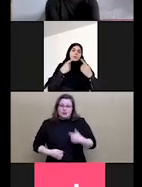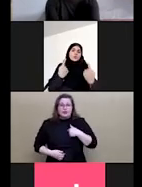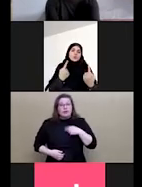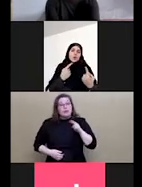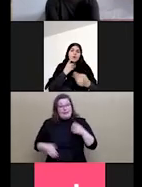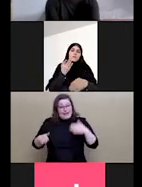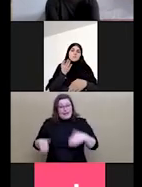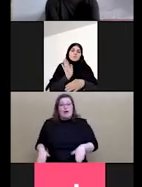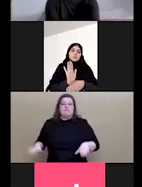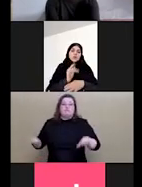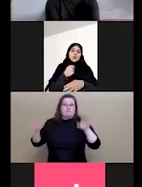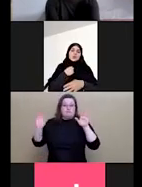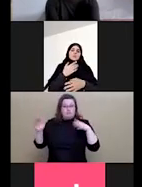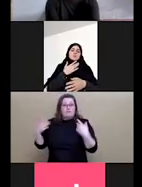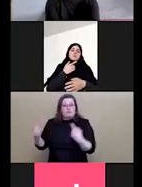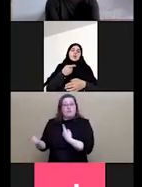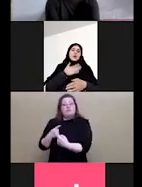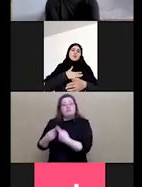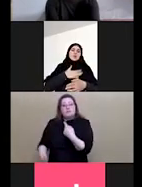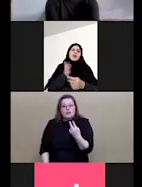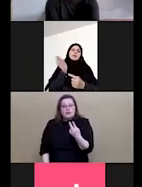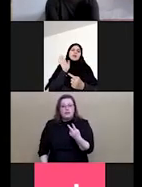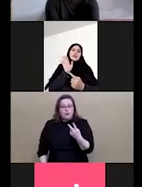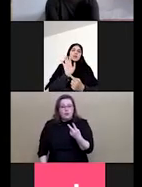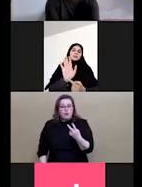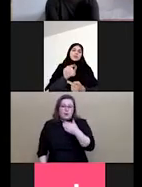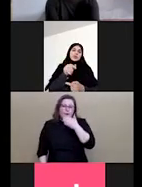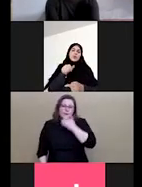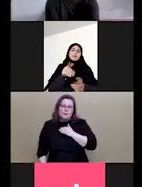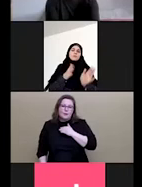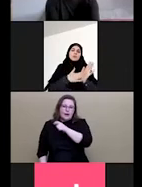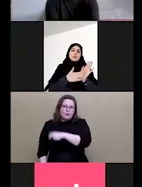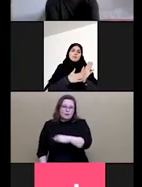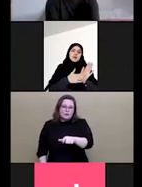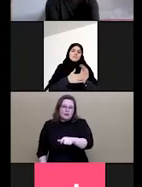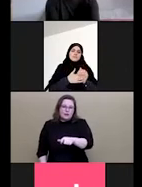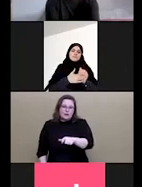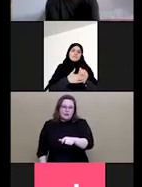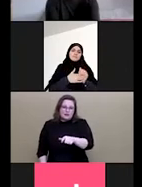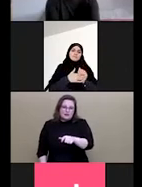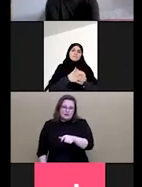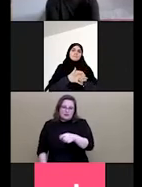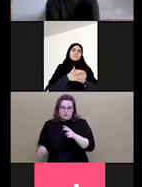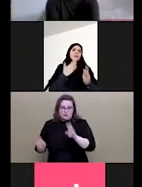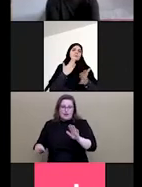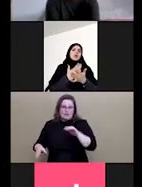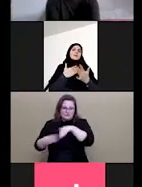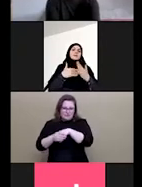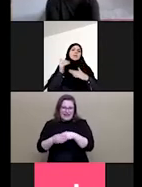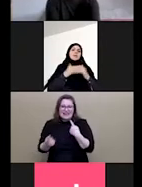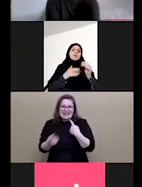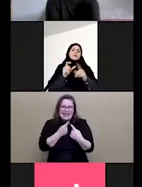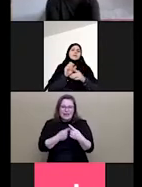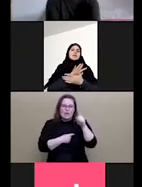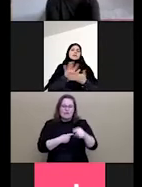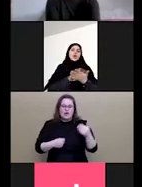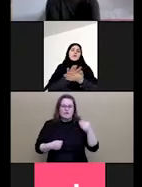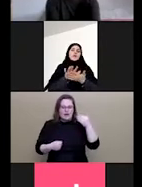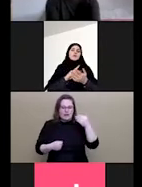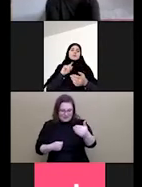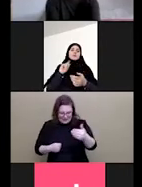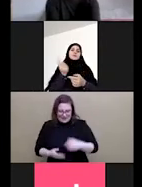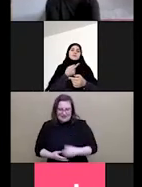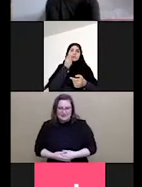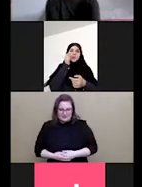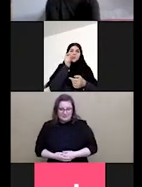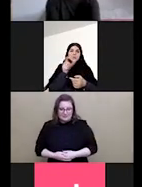to two young people who participated in Dialogue for the Future, and one of them told me, and